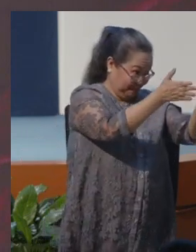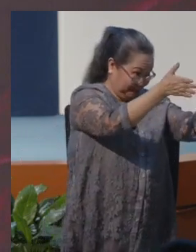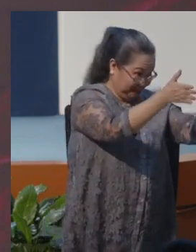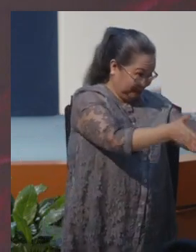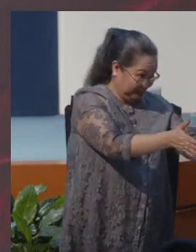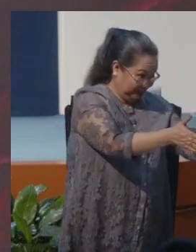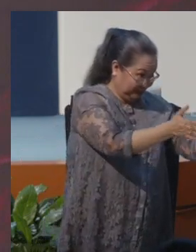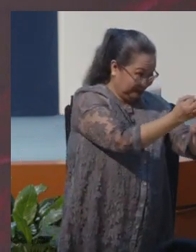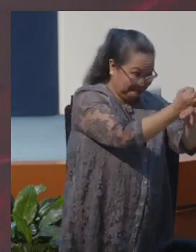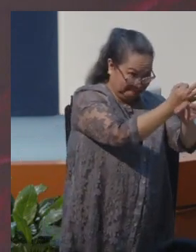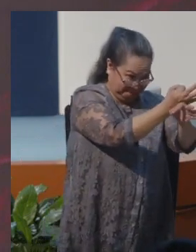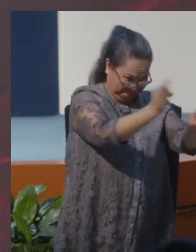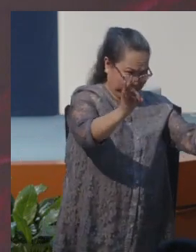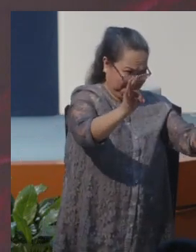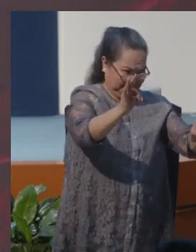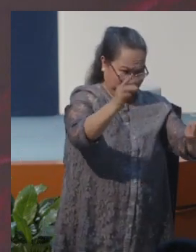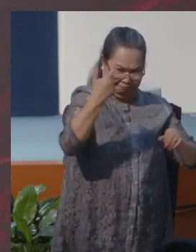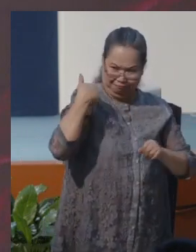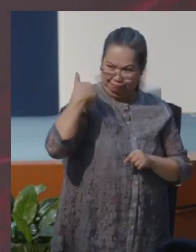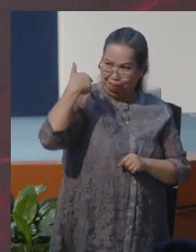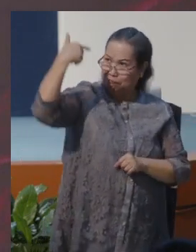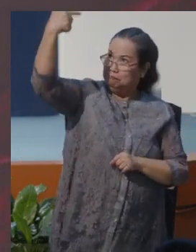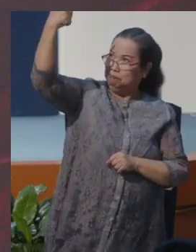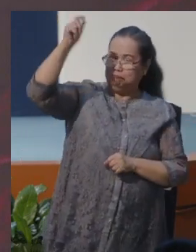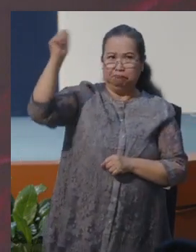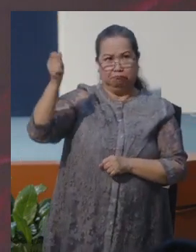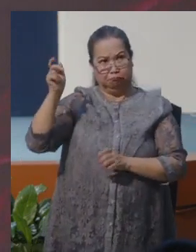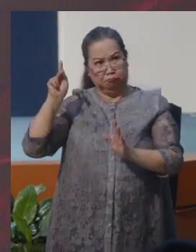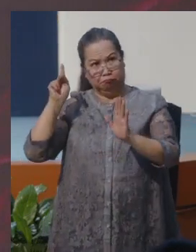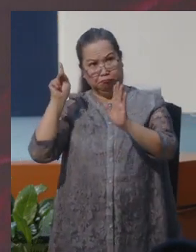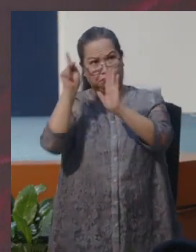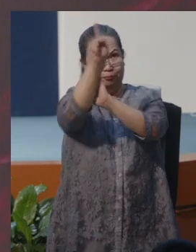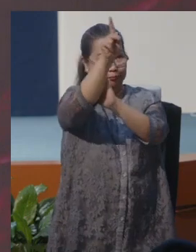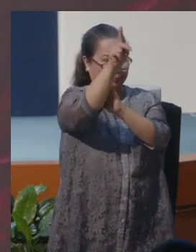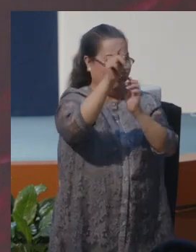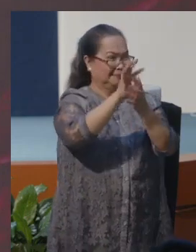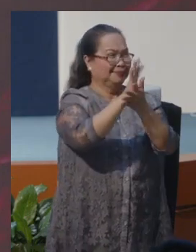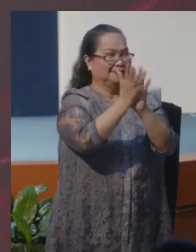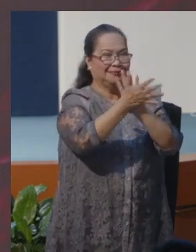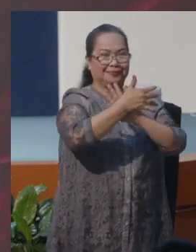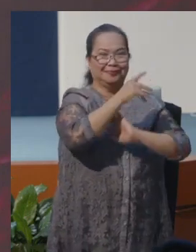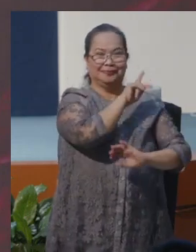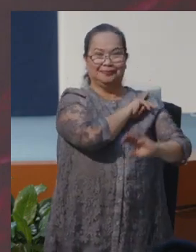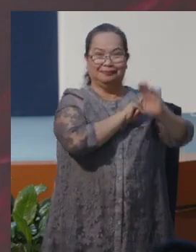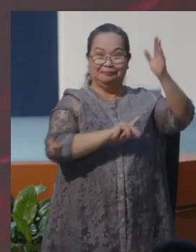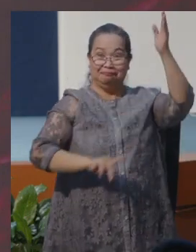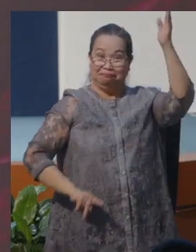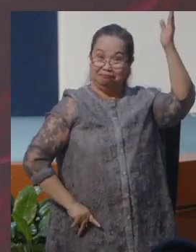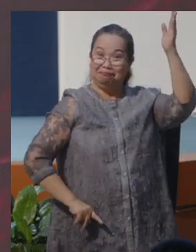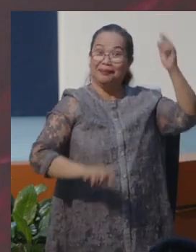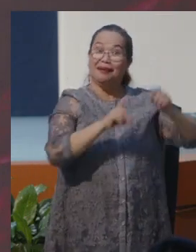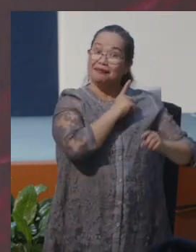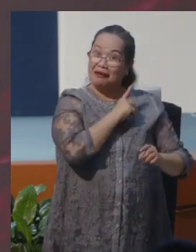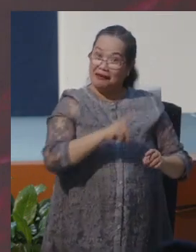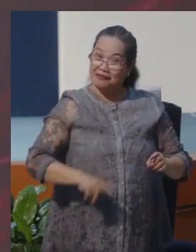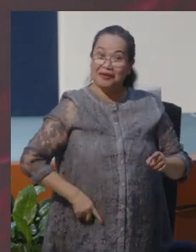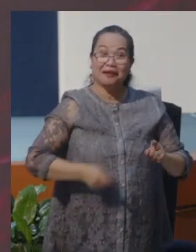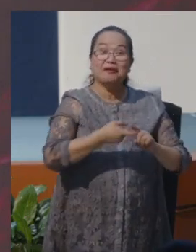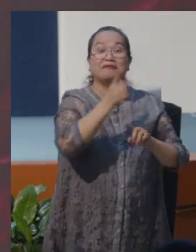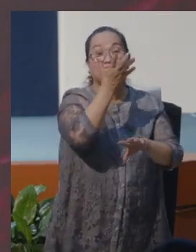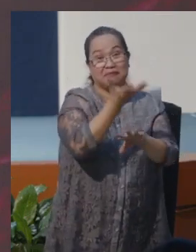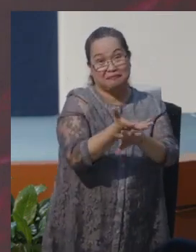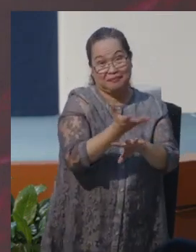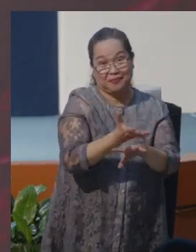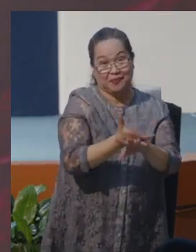the Philistines by killing Goliath, and eventually became Israel's greatest king. And despite living in